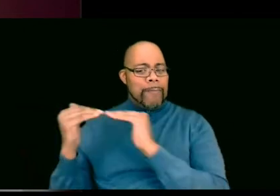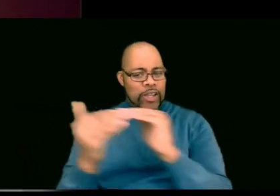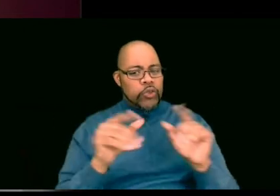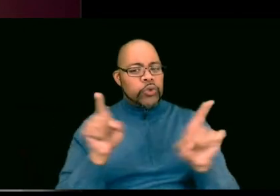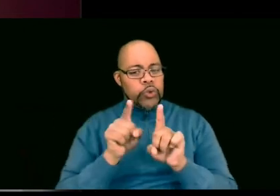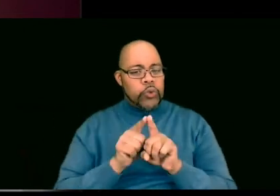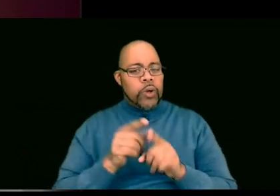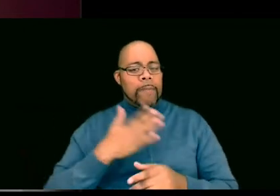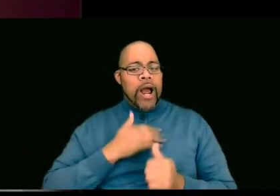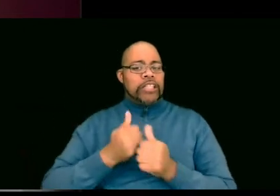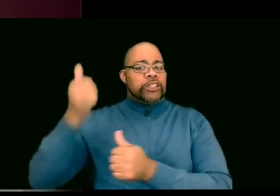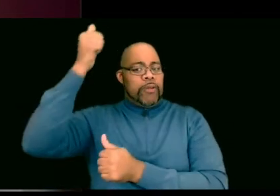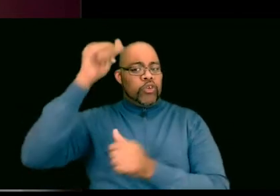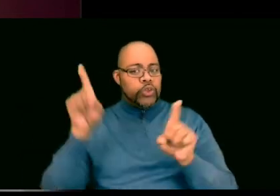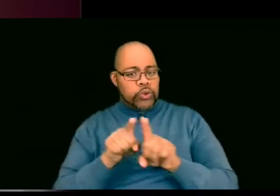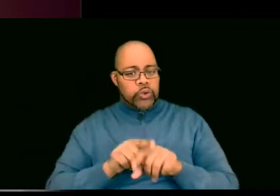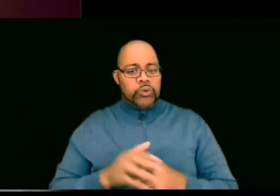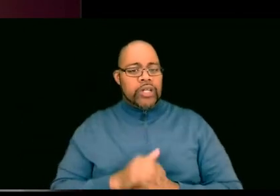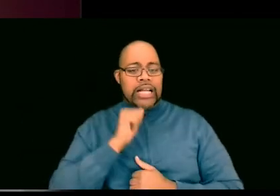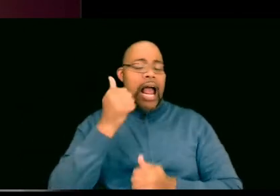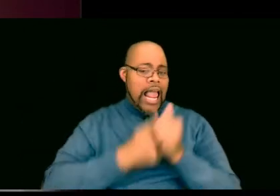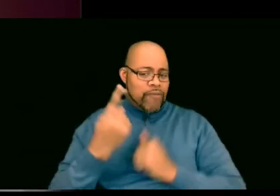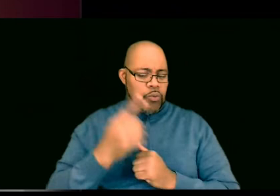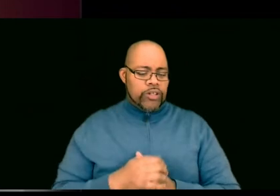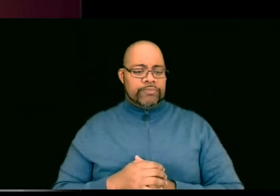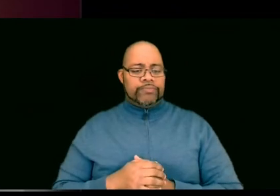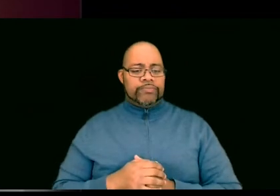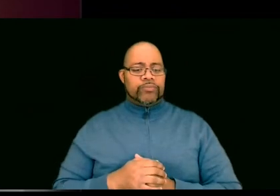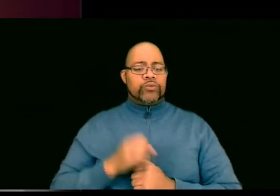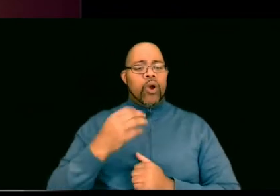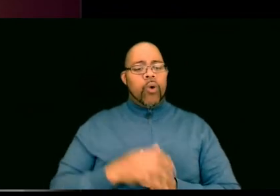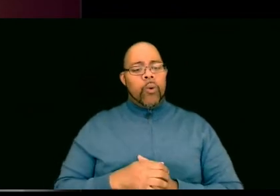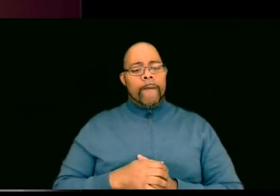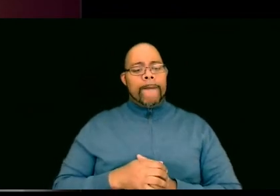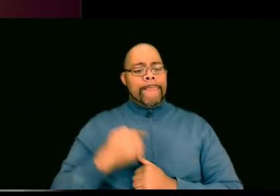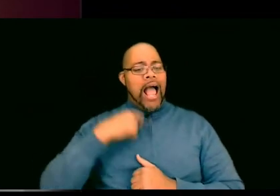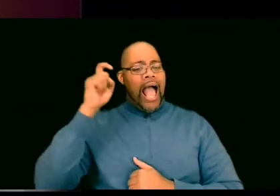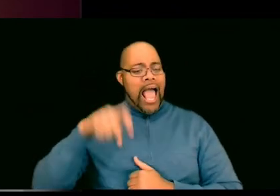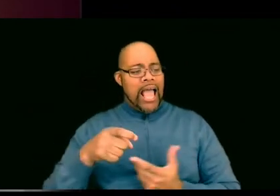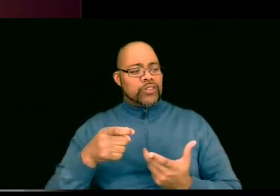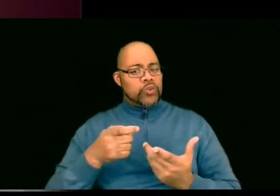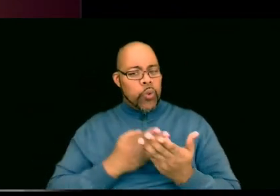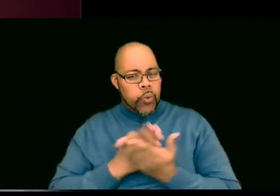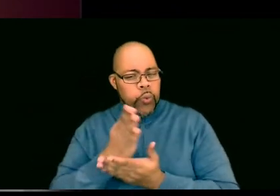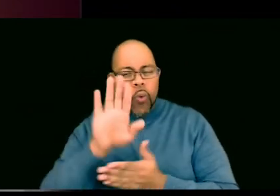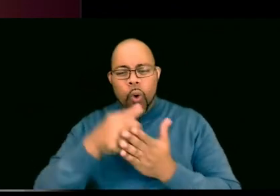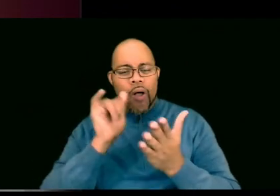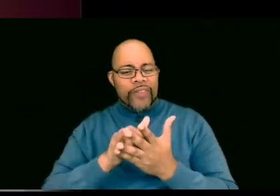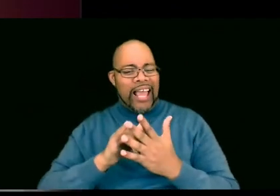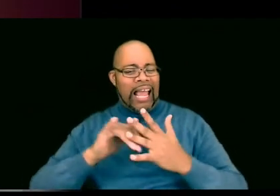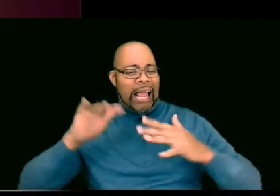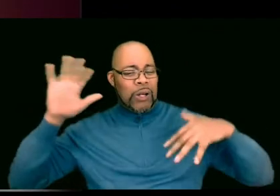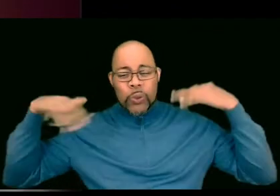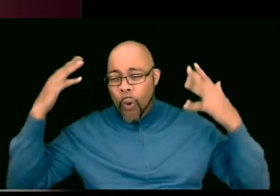my peers as well as my superiors, but not everyone. And so I had to sort through all